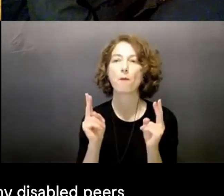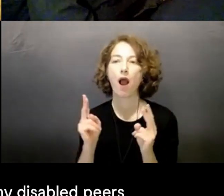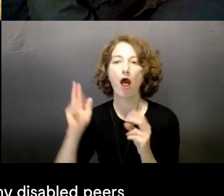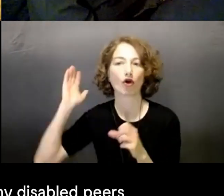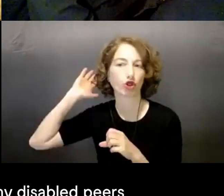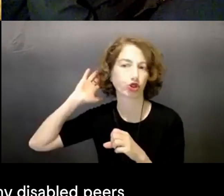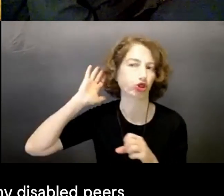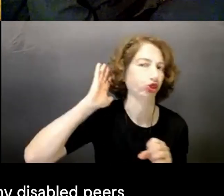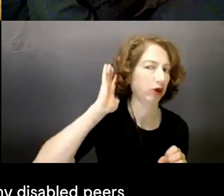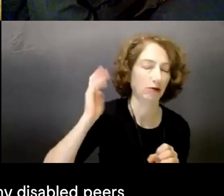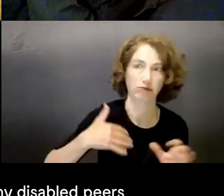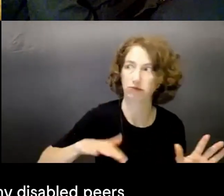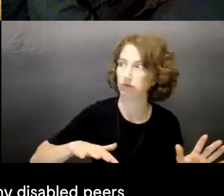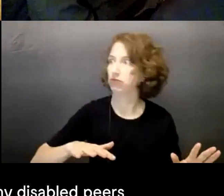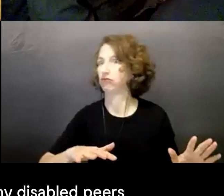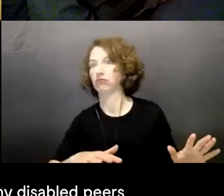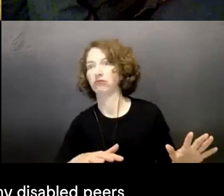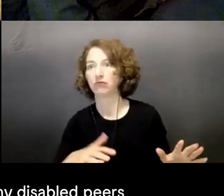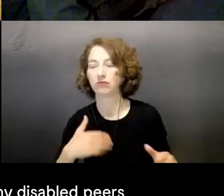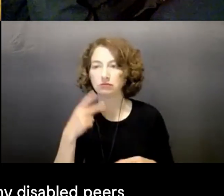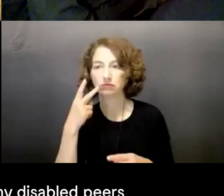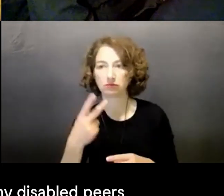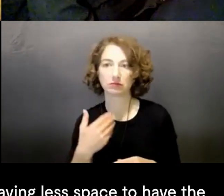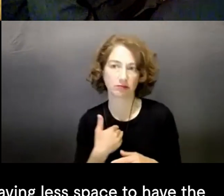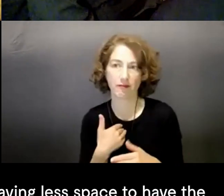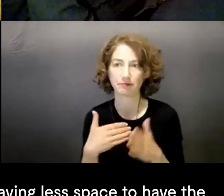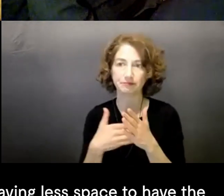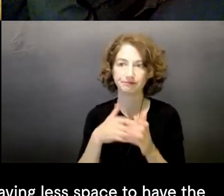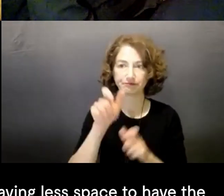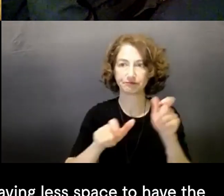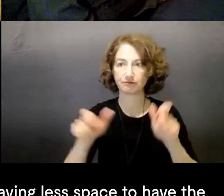seeing my disabled peers and myself and just gradually kind of